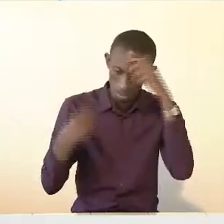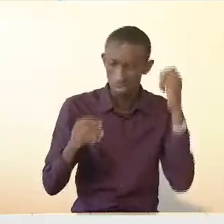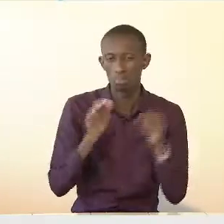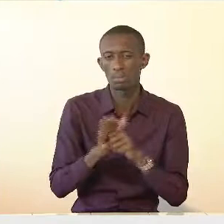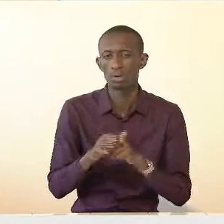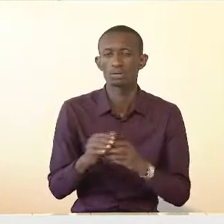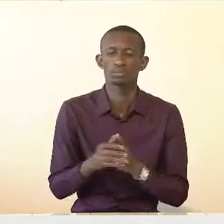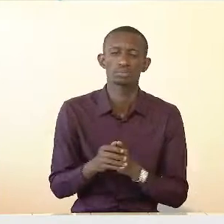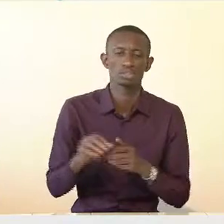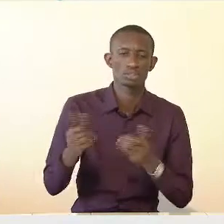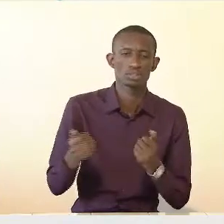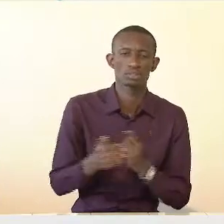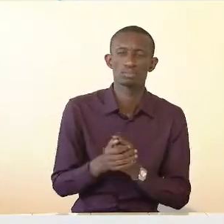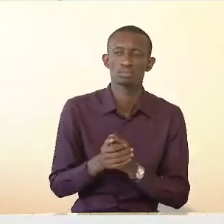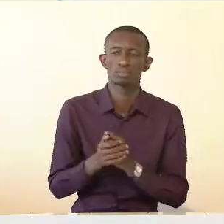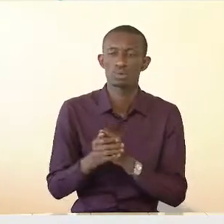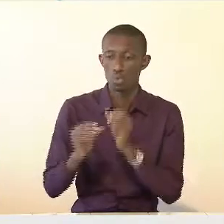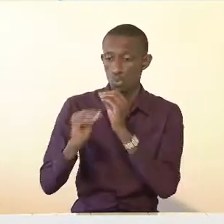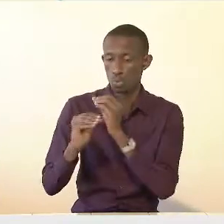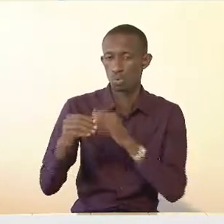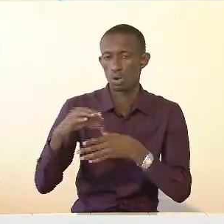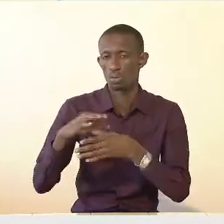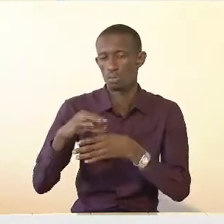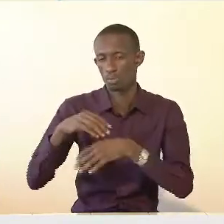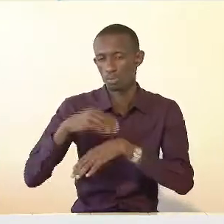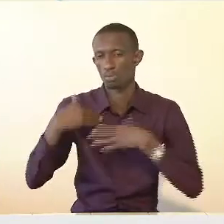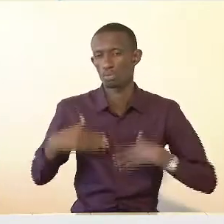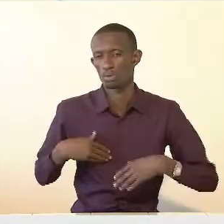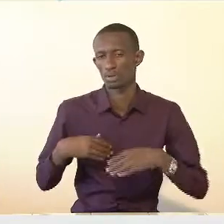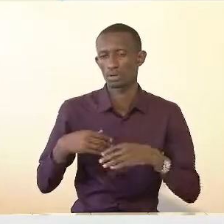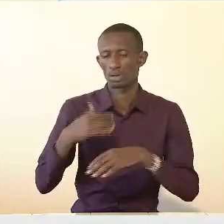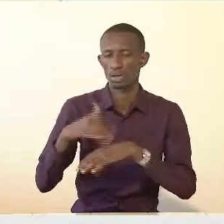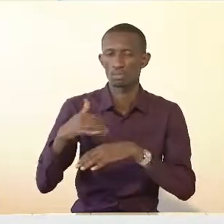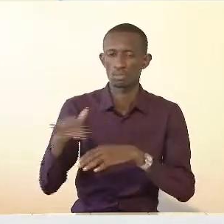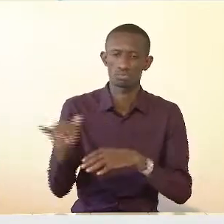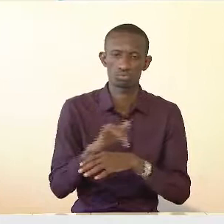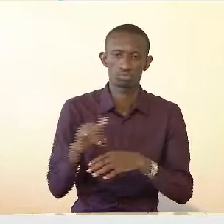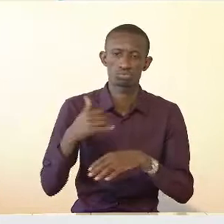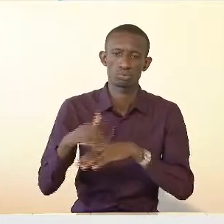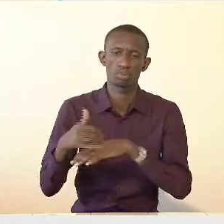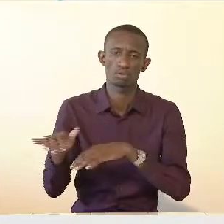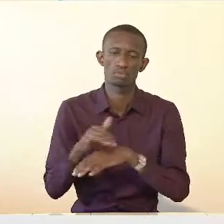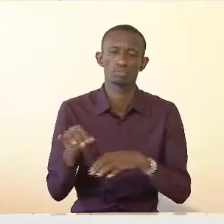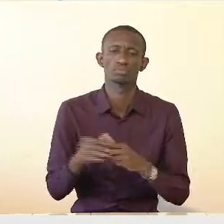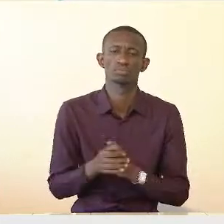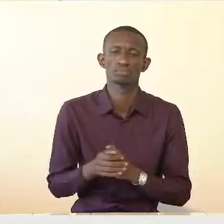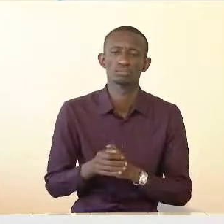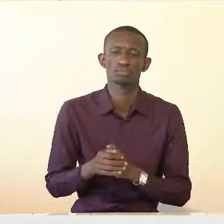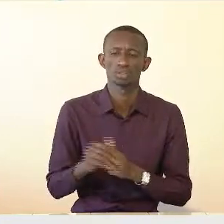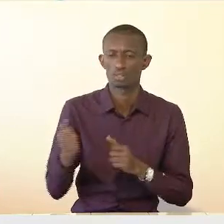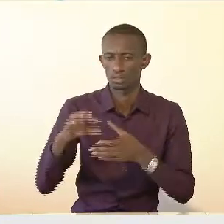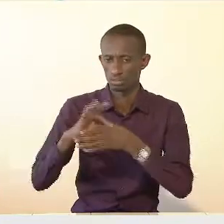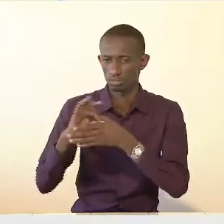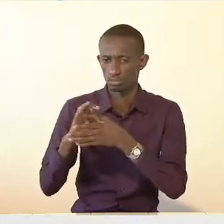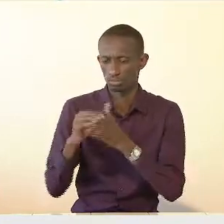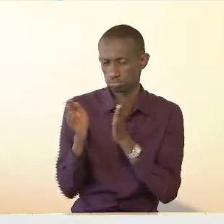and I think you remember the diagrams, I showed the diagrams of vasodilation and vasoconstriction in terms of the blood vessels. Erectile